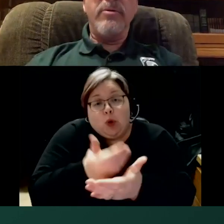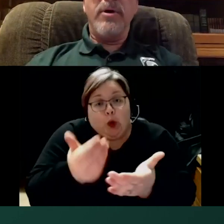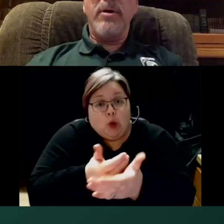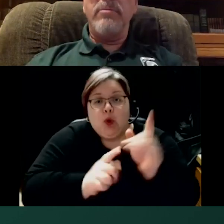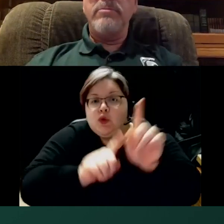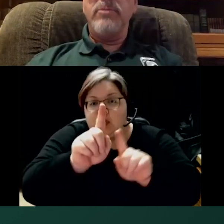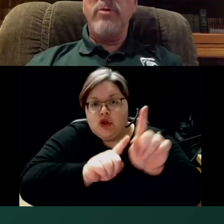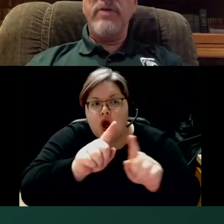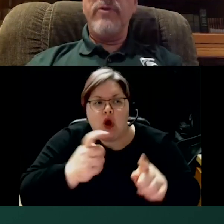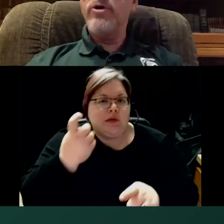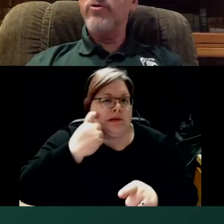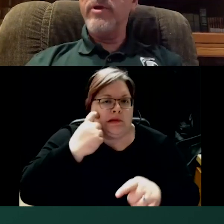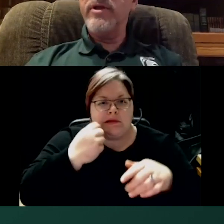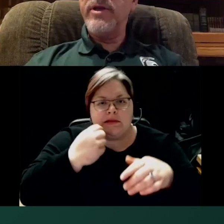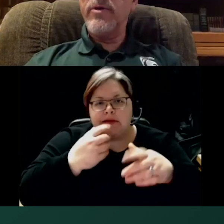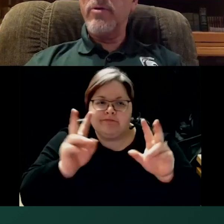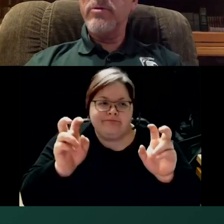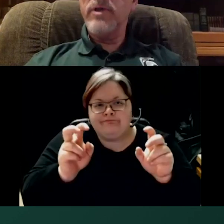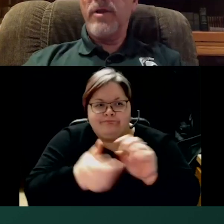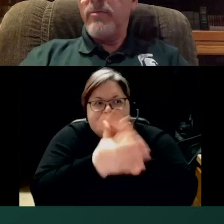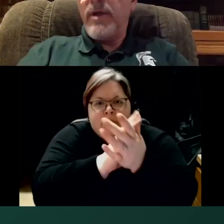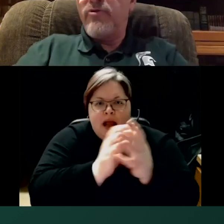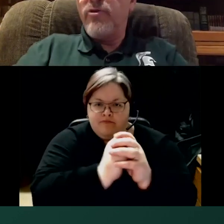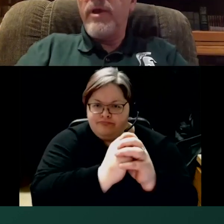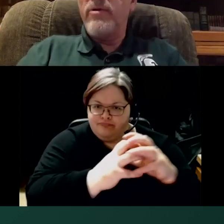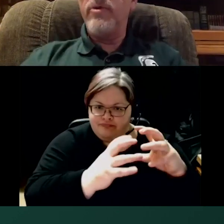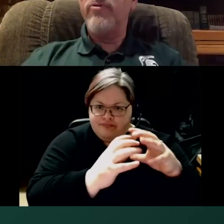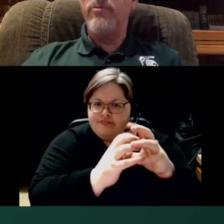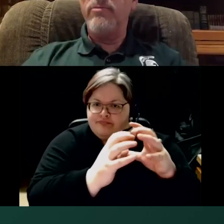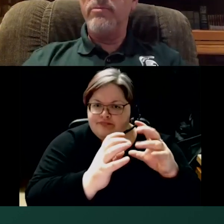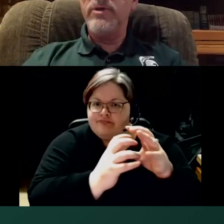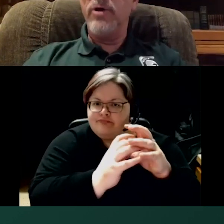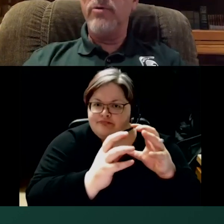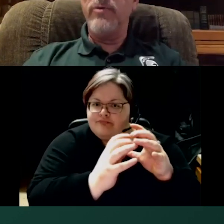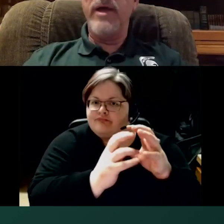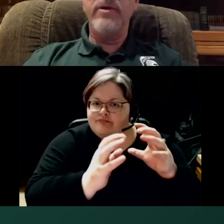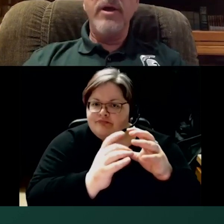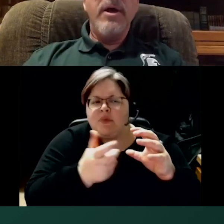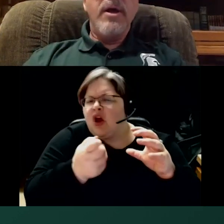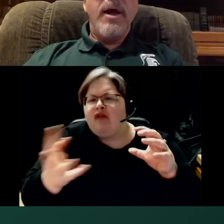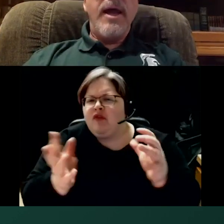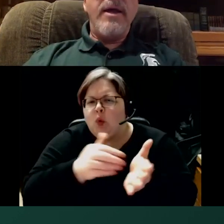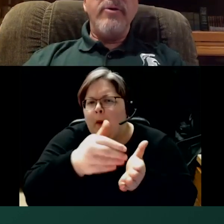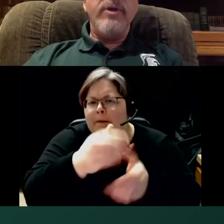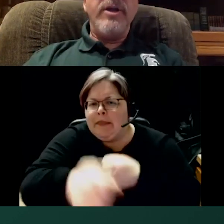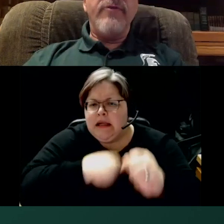are only a few 100 million years old, and some that I'm sure that are much younger than that. And we definitely